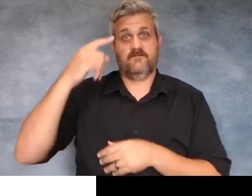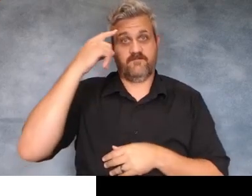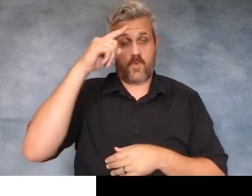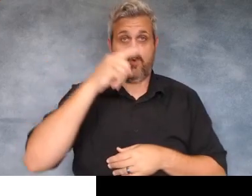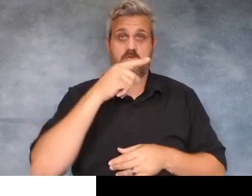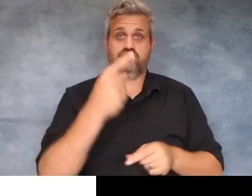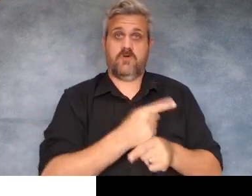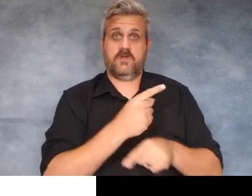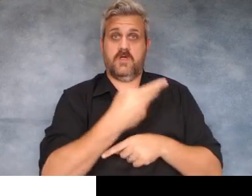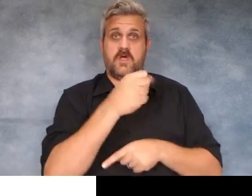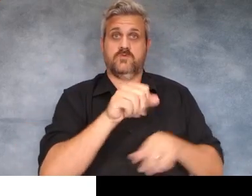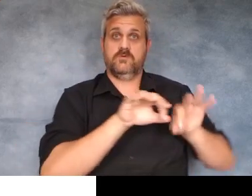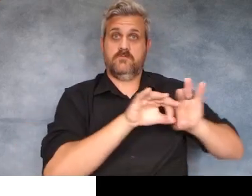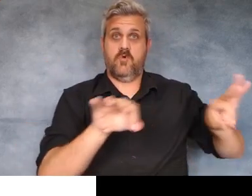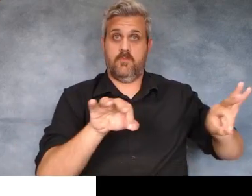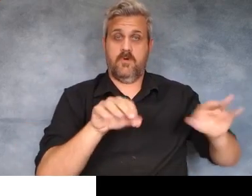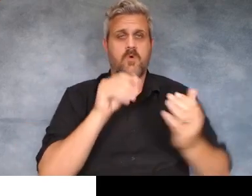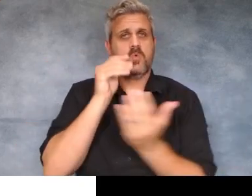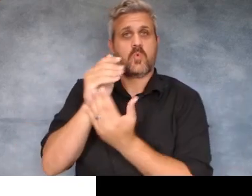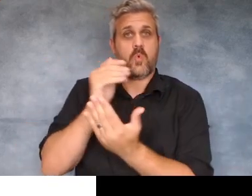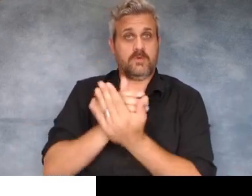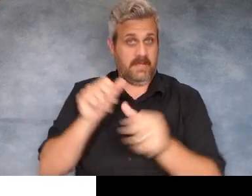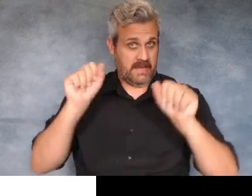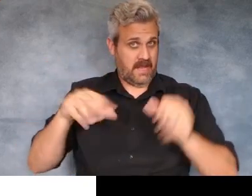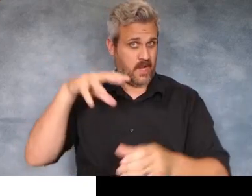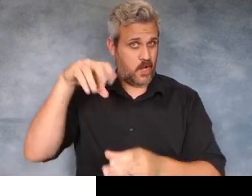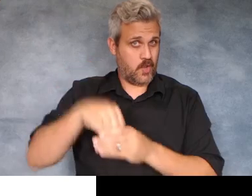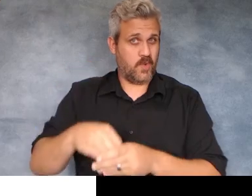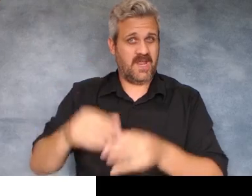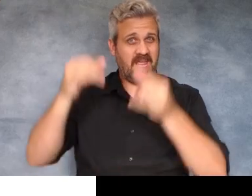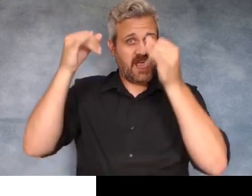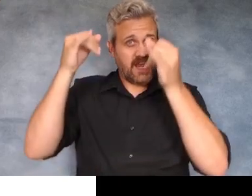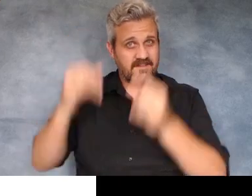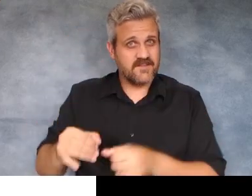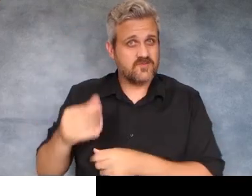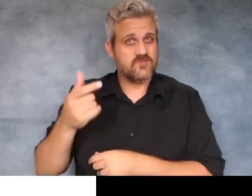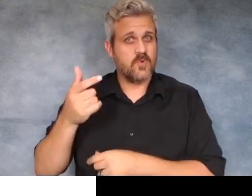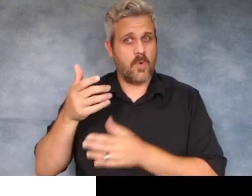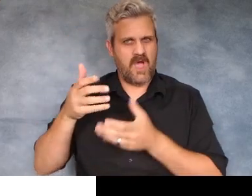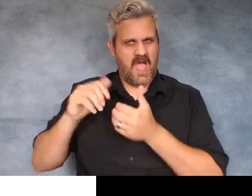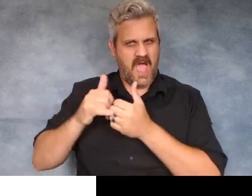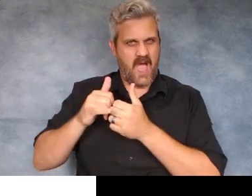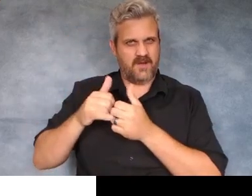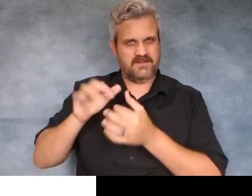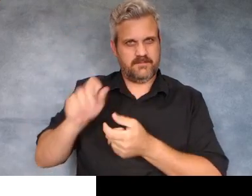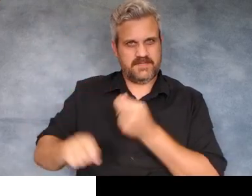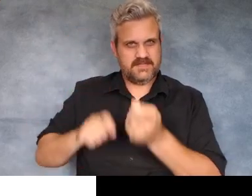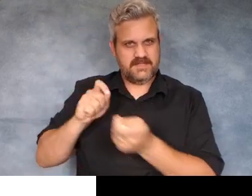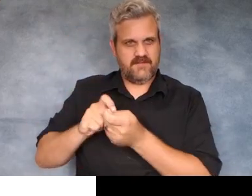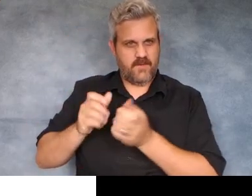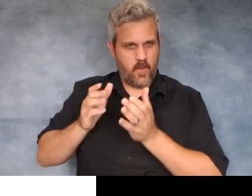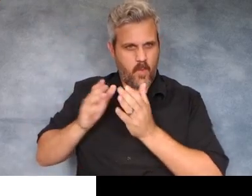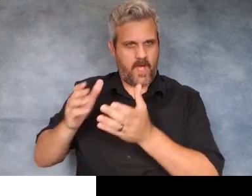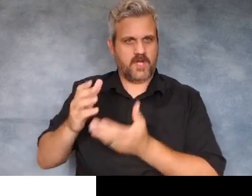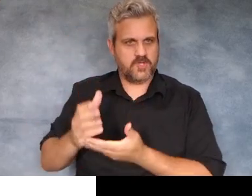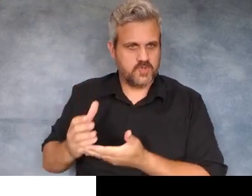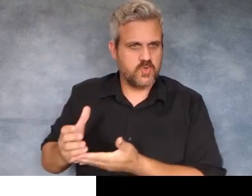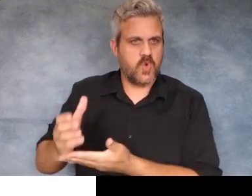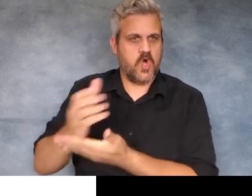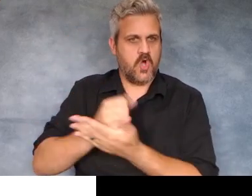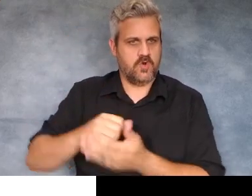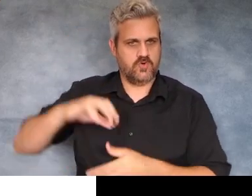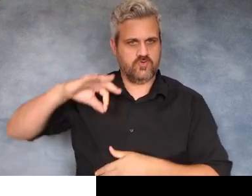diploma. These courses may include individualized ways of earning Carnegie or performance-based